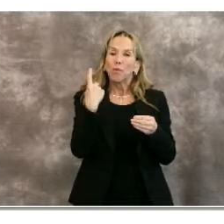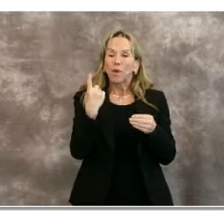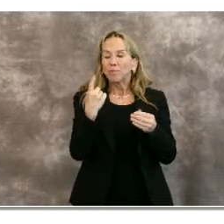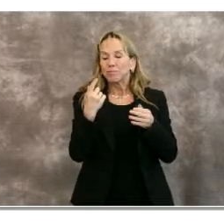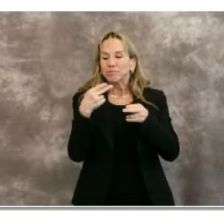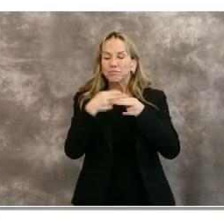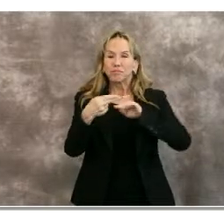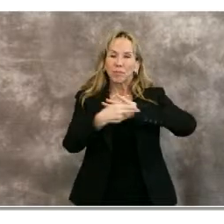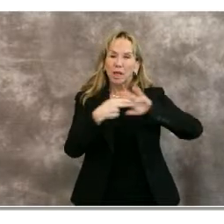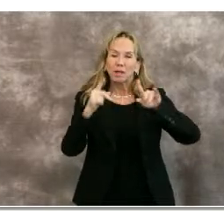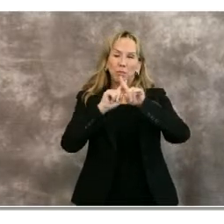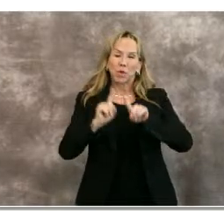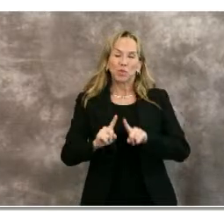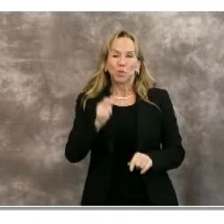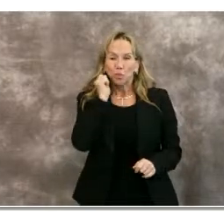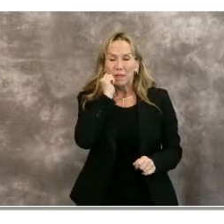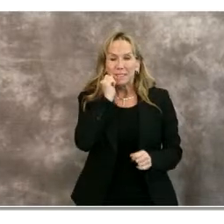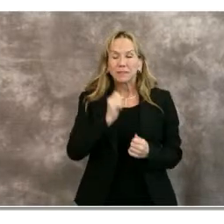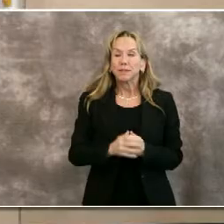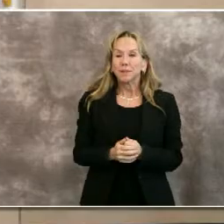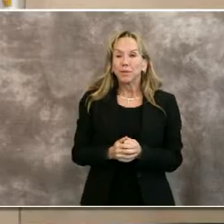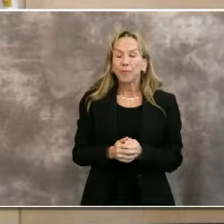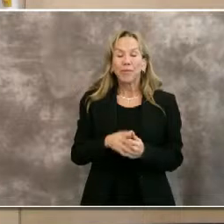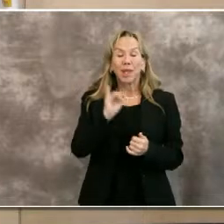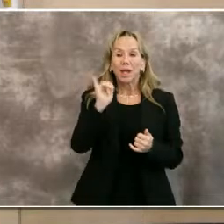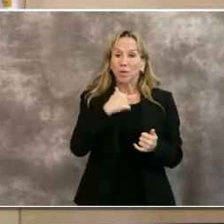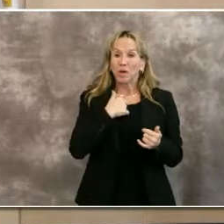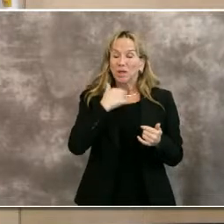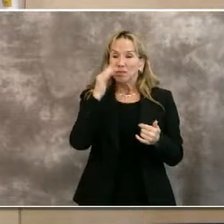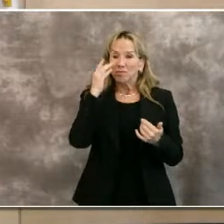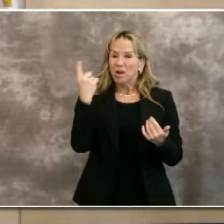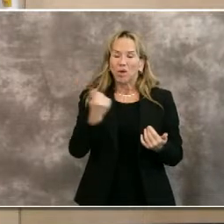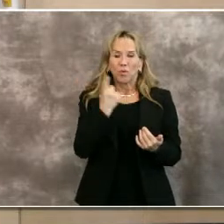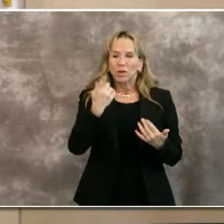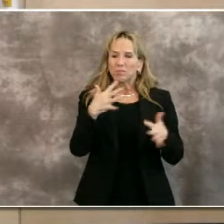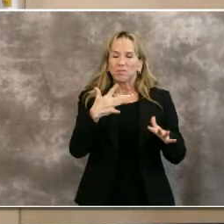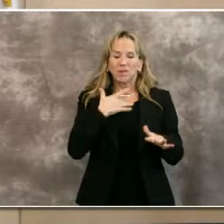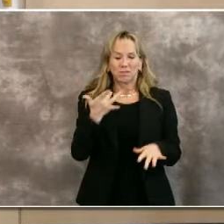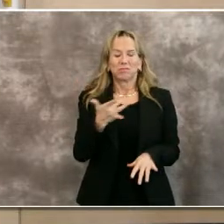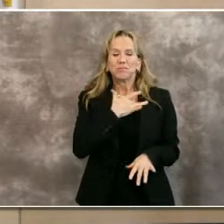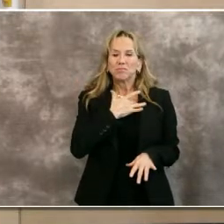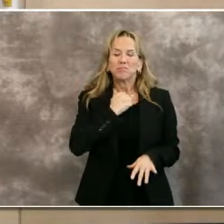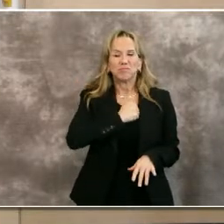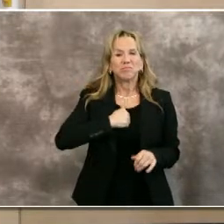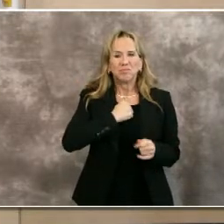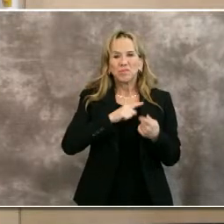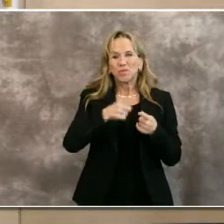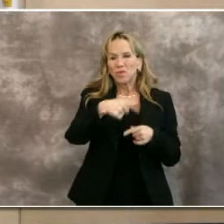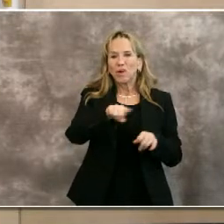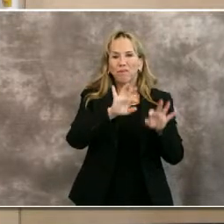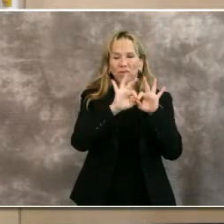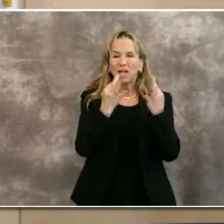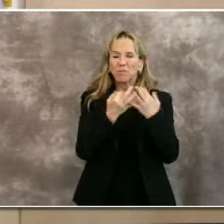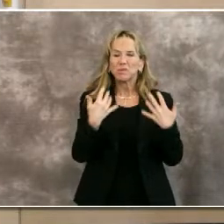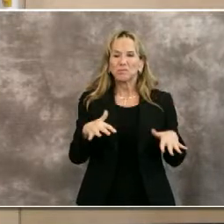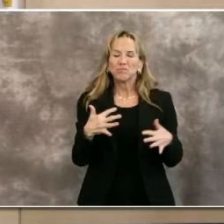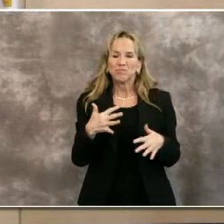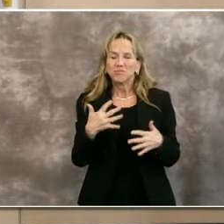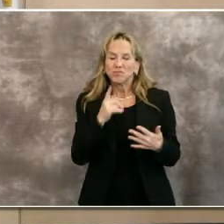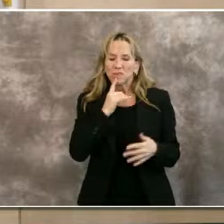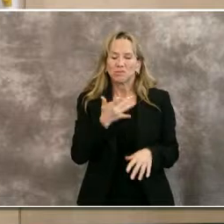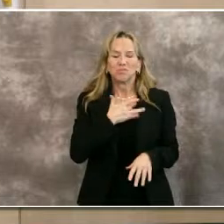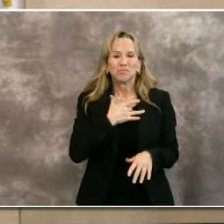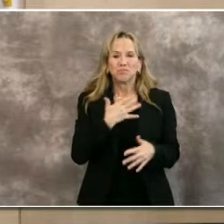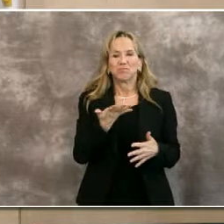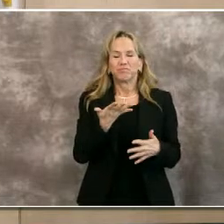multiple races. And as always, our sincerest condolences and sympathies go out to the family and friends of